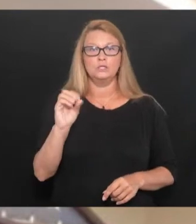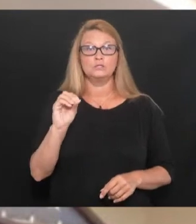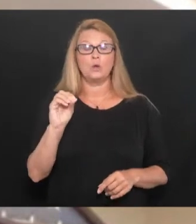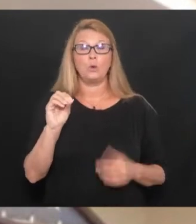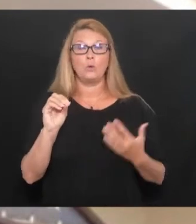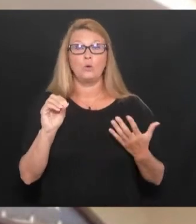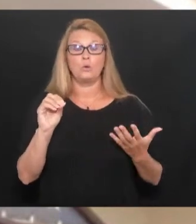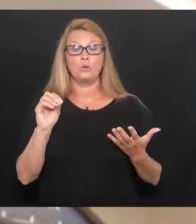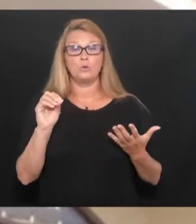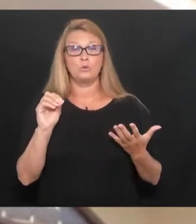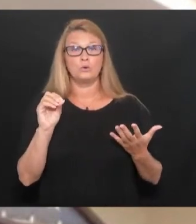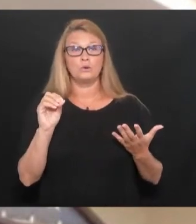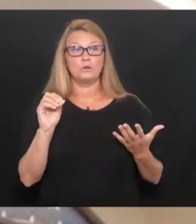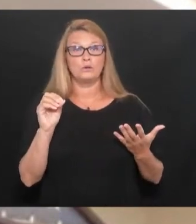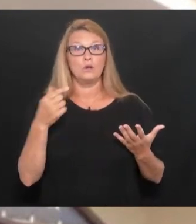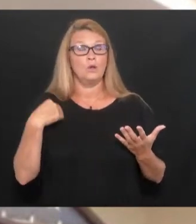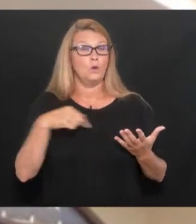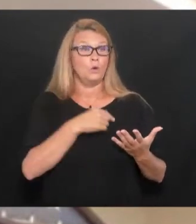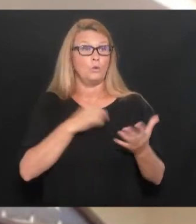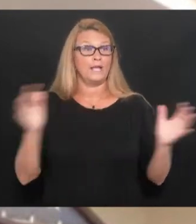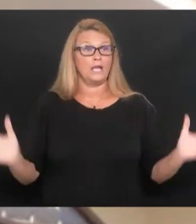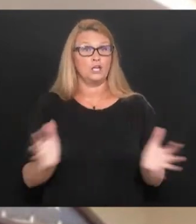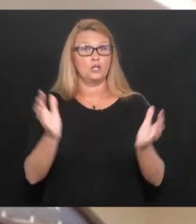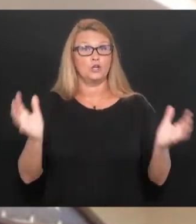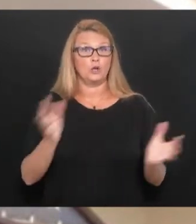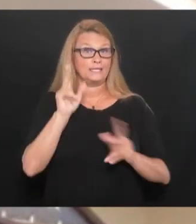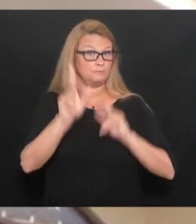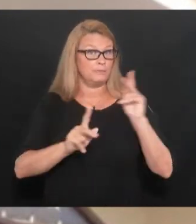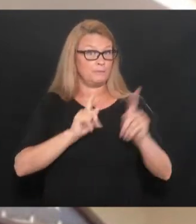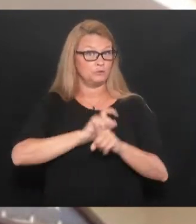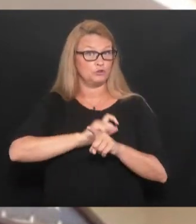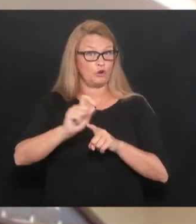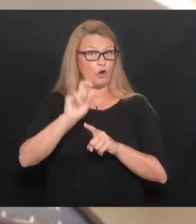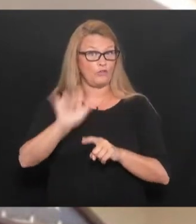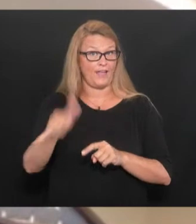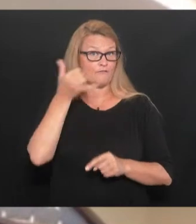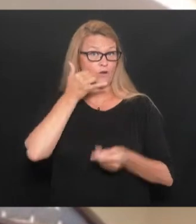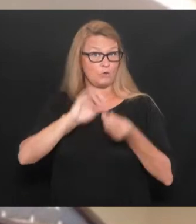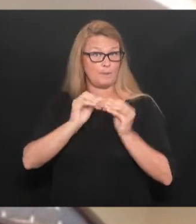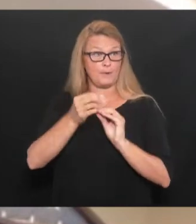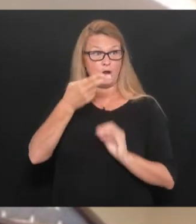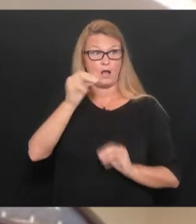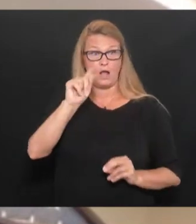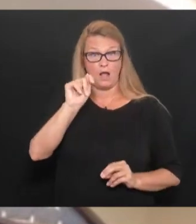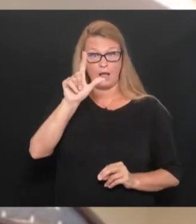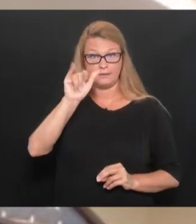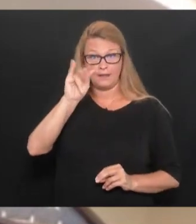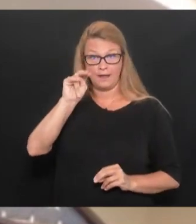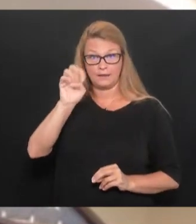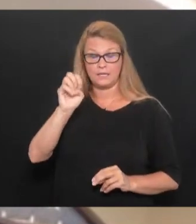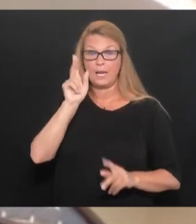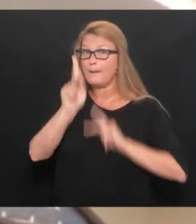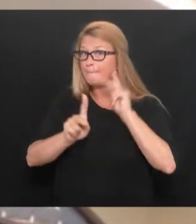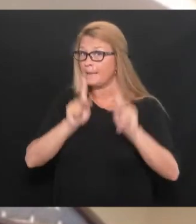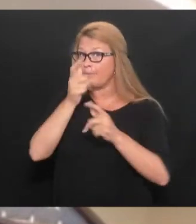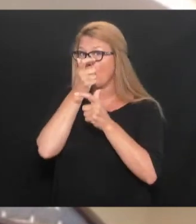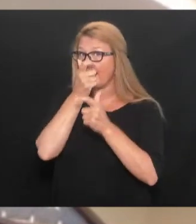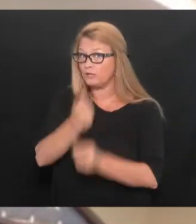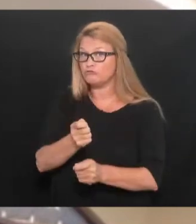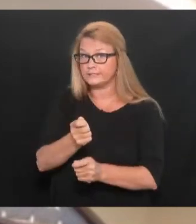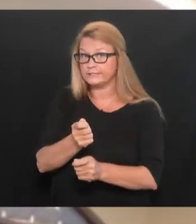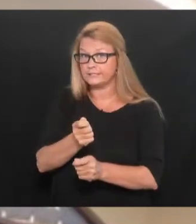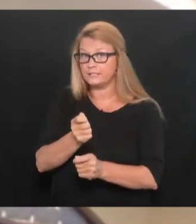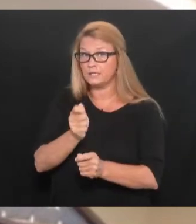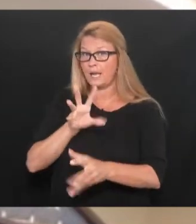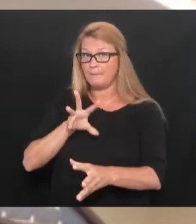Charles, we would encourage folks to go ahead and call our hotline and those who are interested in